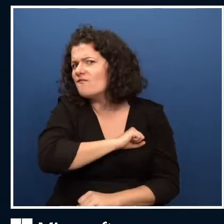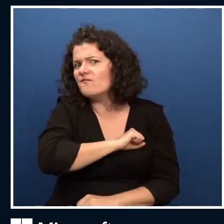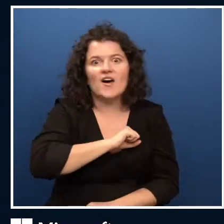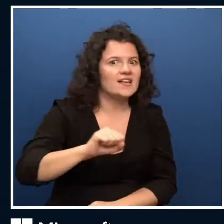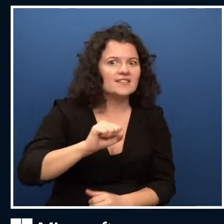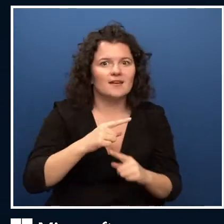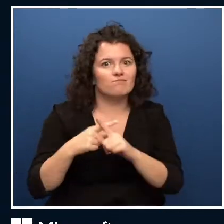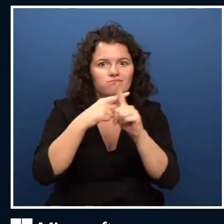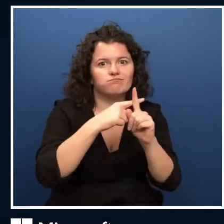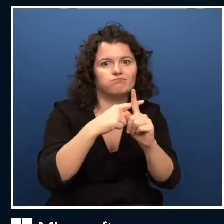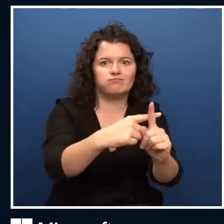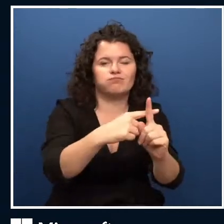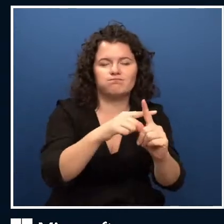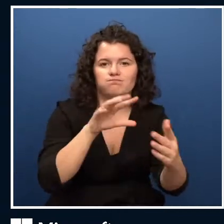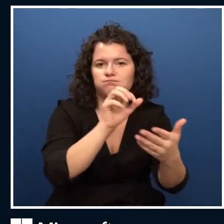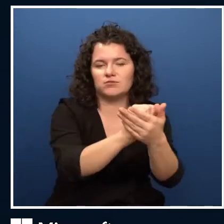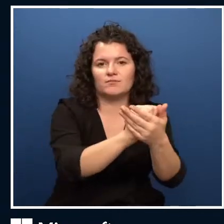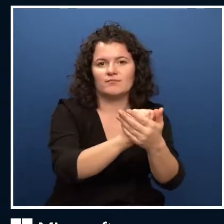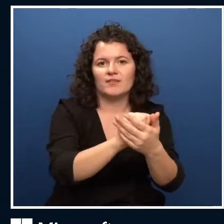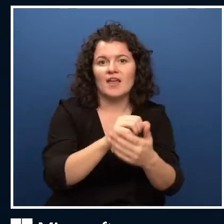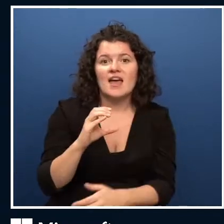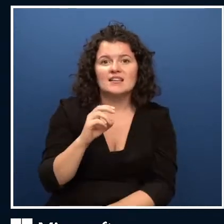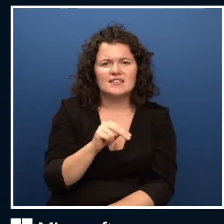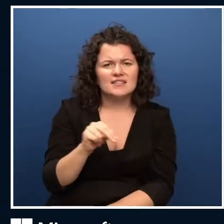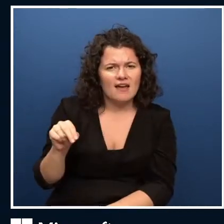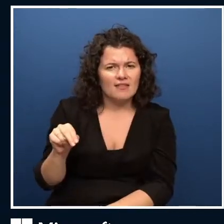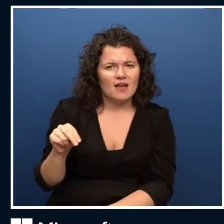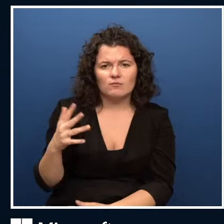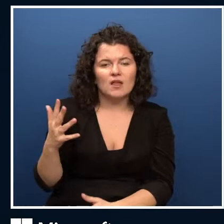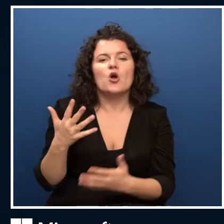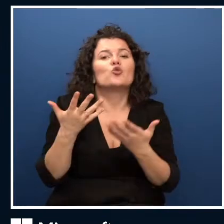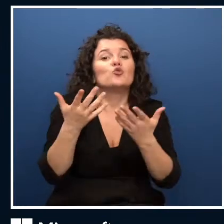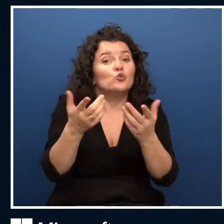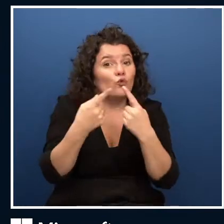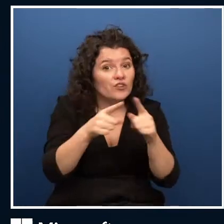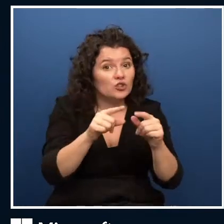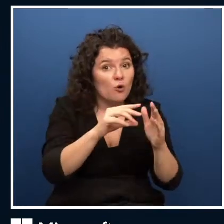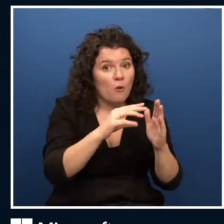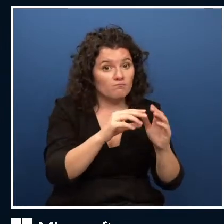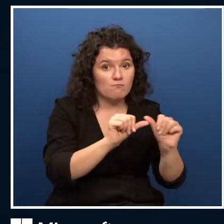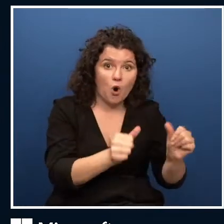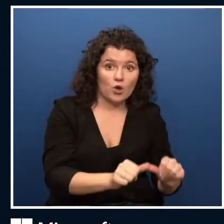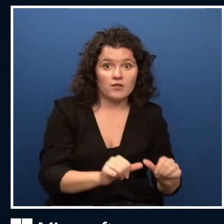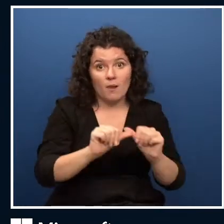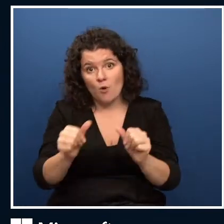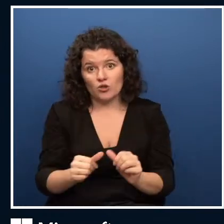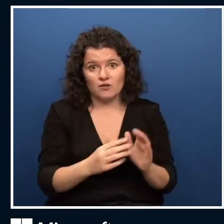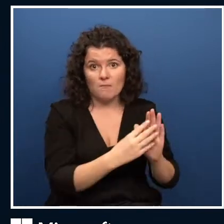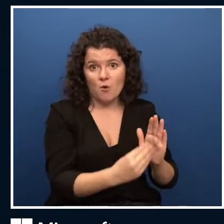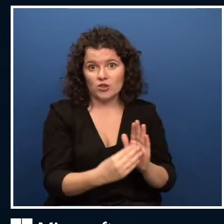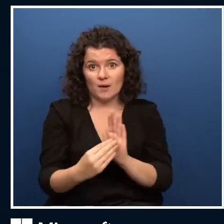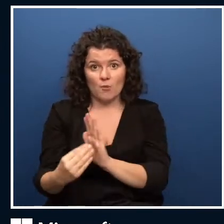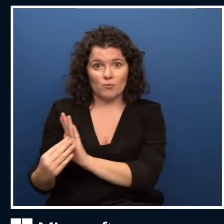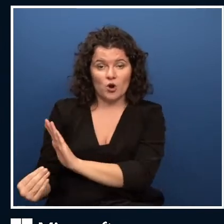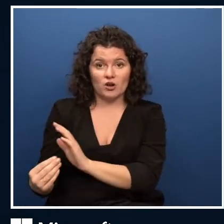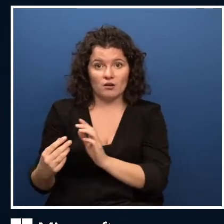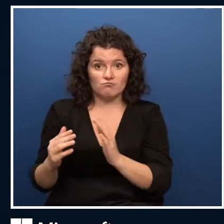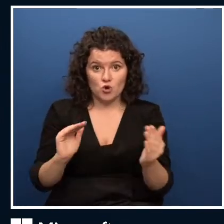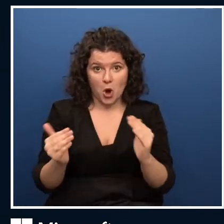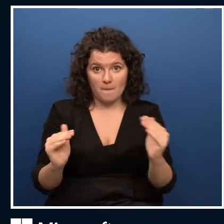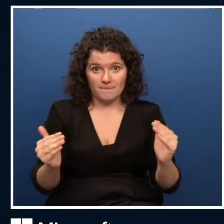RCNNs. Have you compared different models for sign language detection? Yes, so personally, I